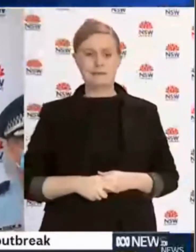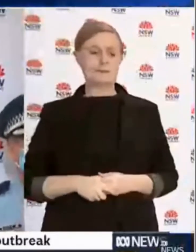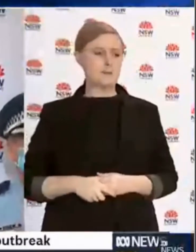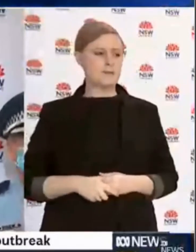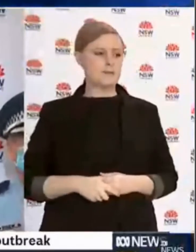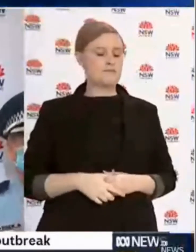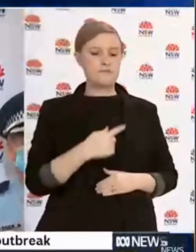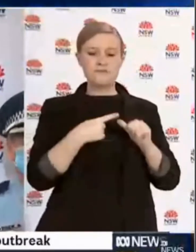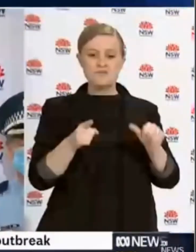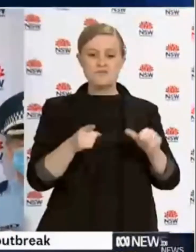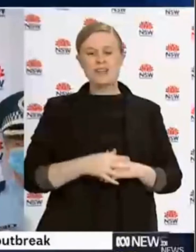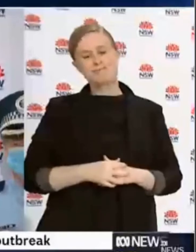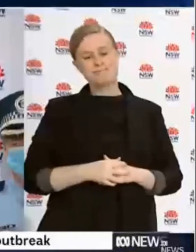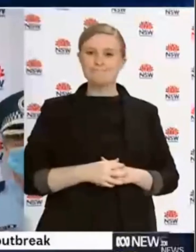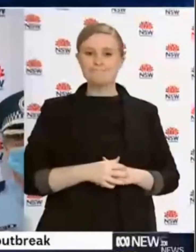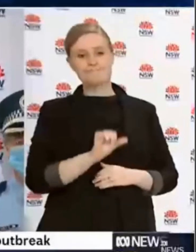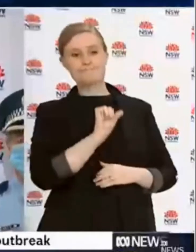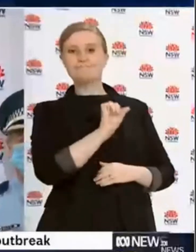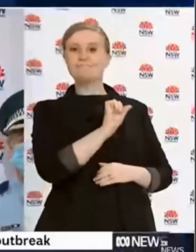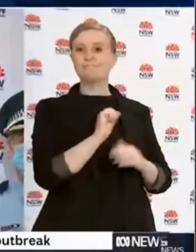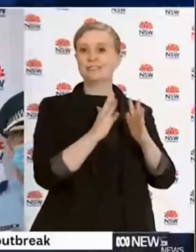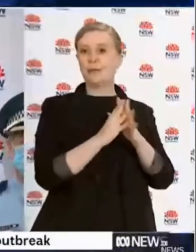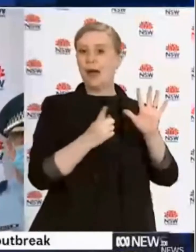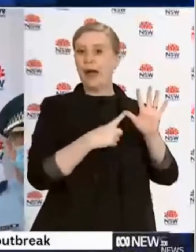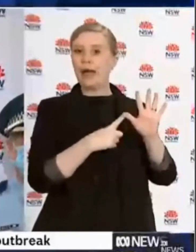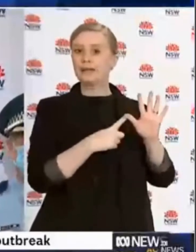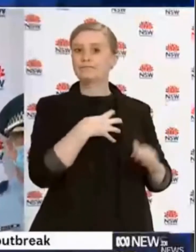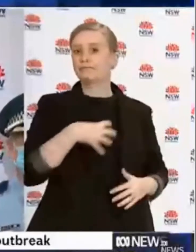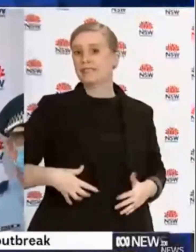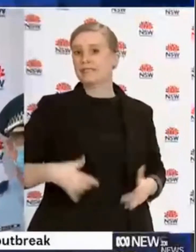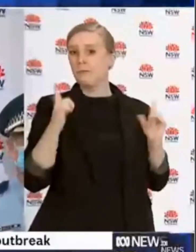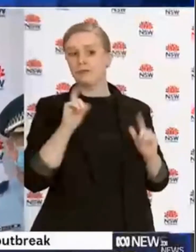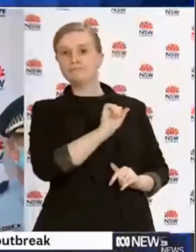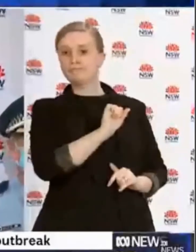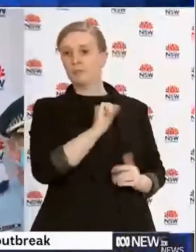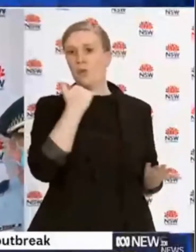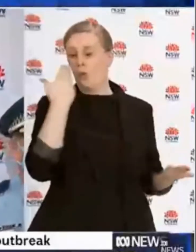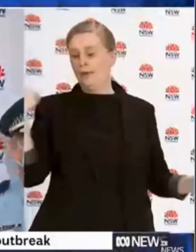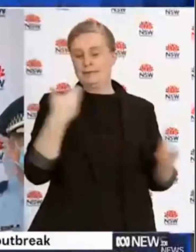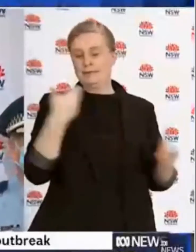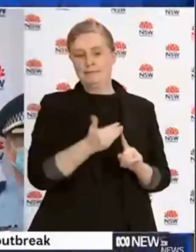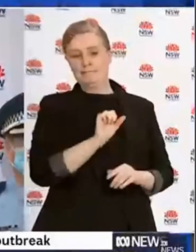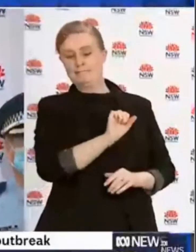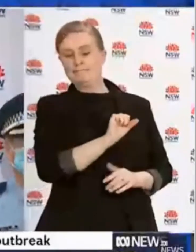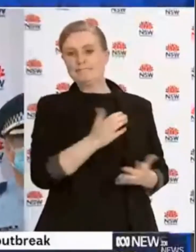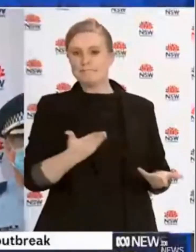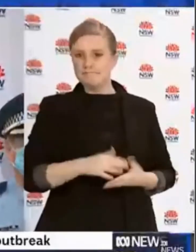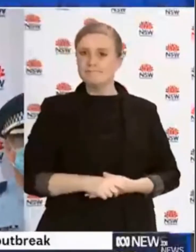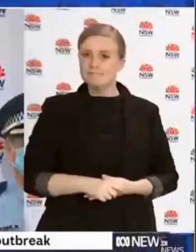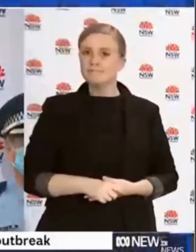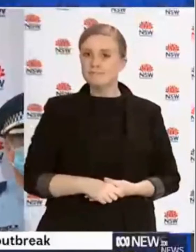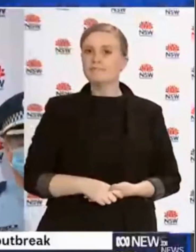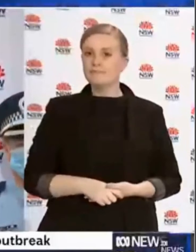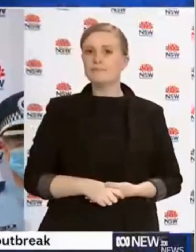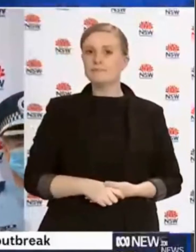The WA Premier's always had his own way of dealing with things. I think the important message to the community